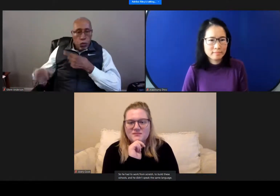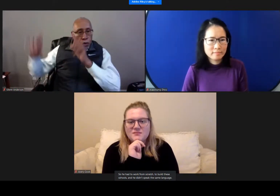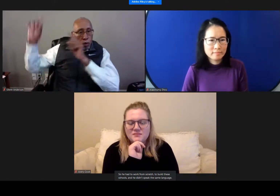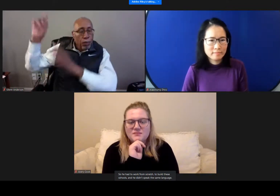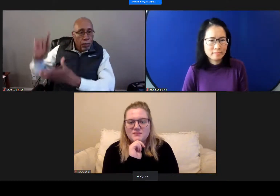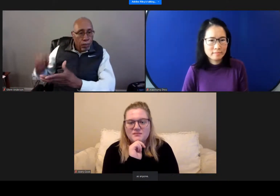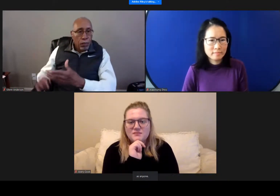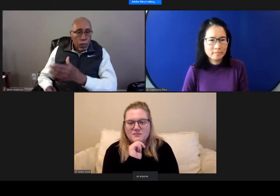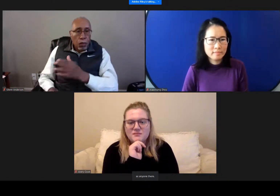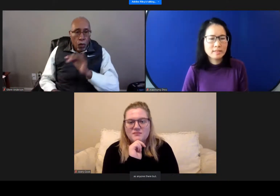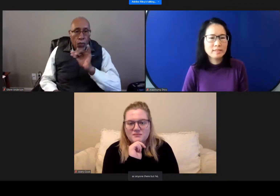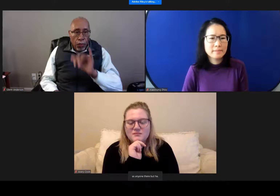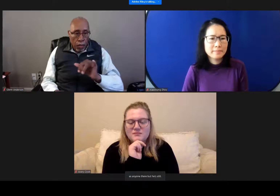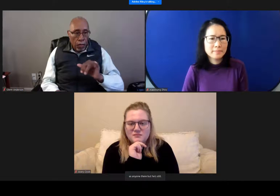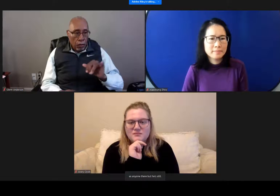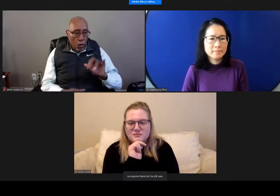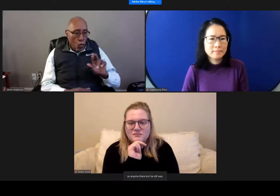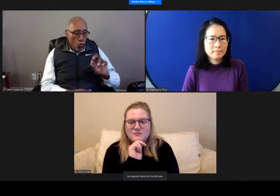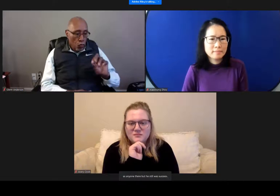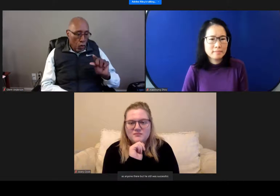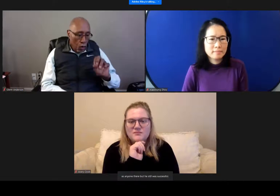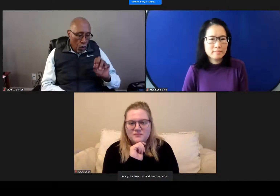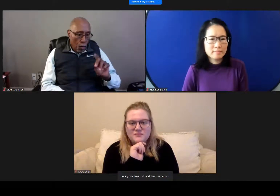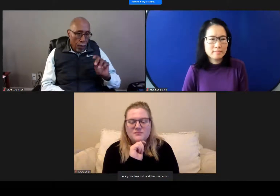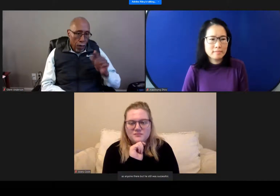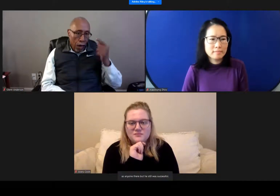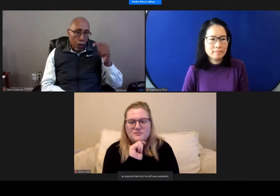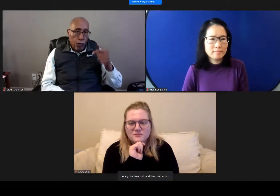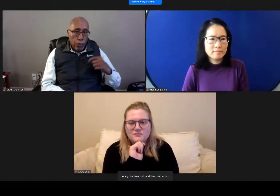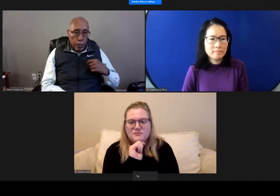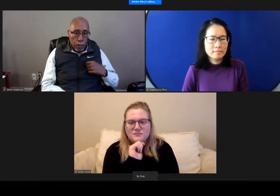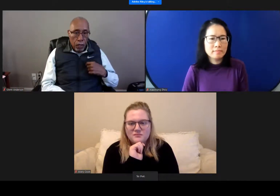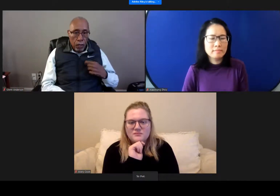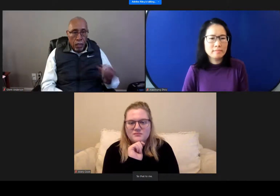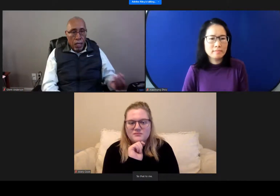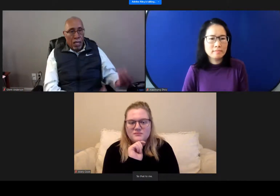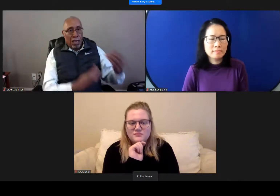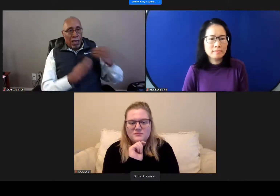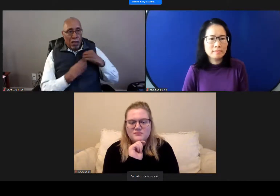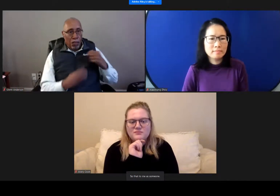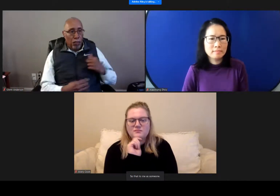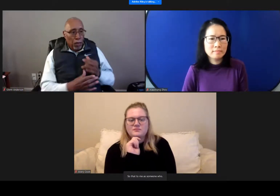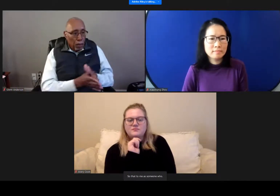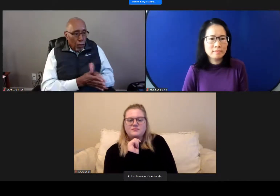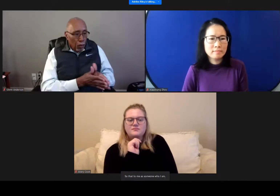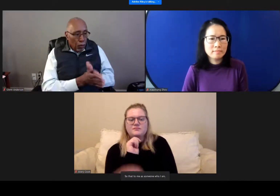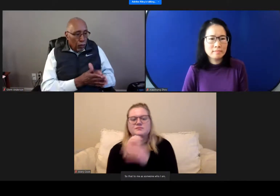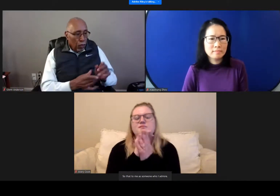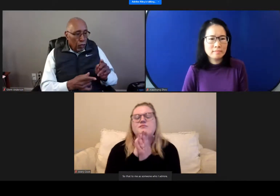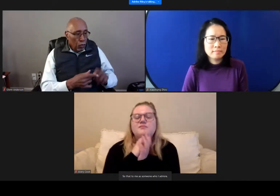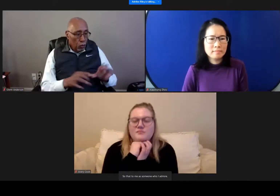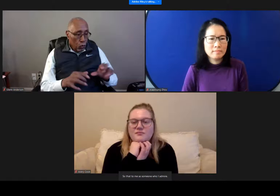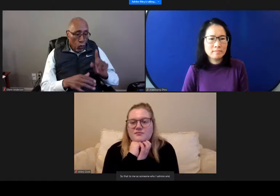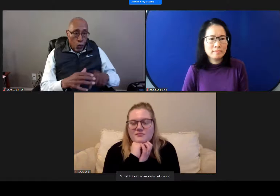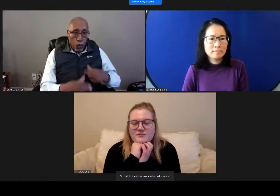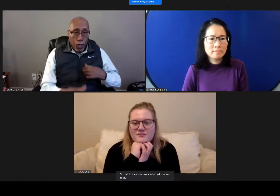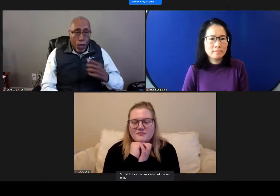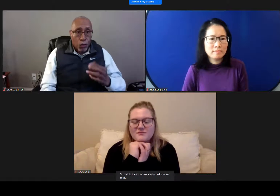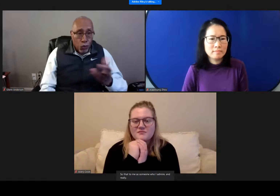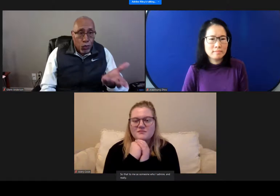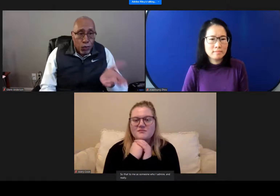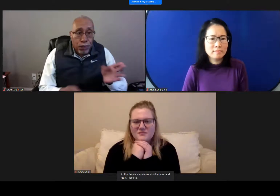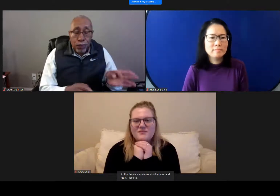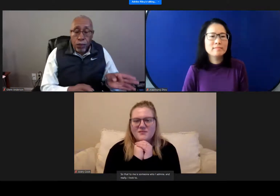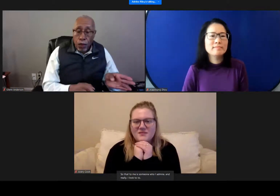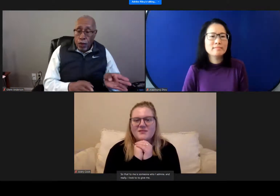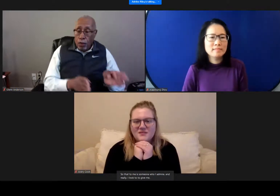as anyone there, but he still was successful. So that to me is someone who I admire and really I look